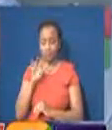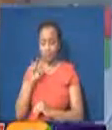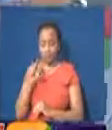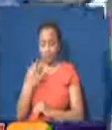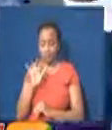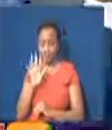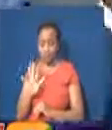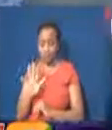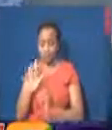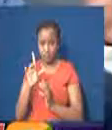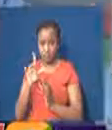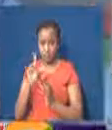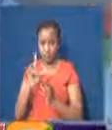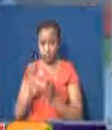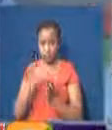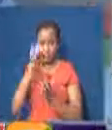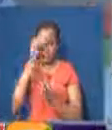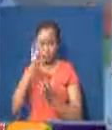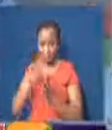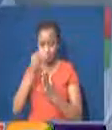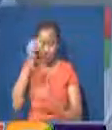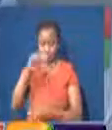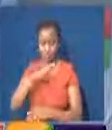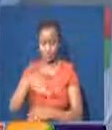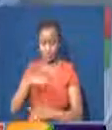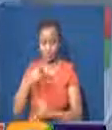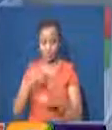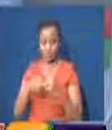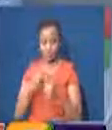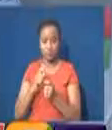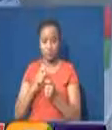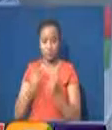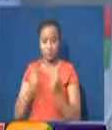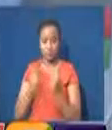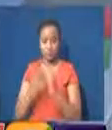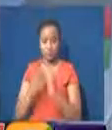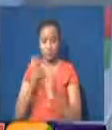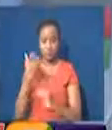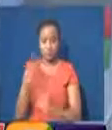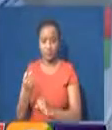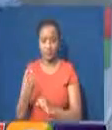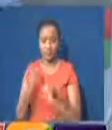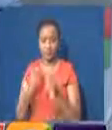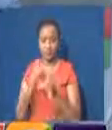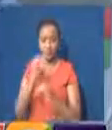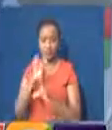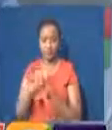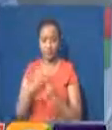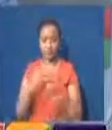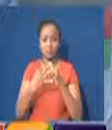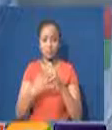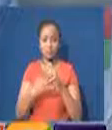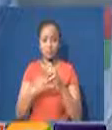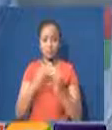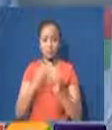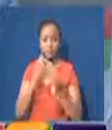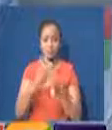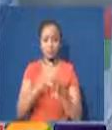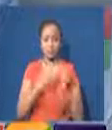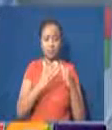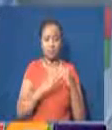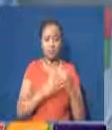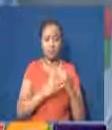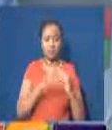mutate to what has been suggested now to be 8. From those 8, they go to 9. So what we are calling science,